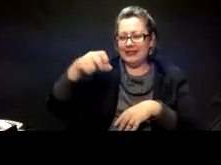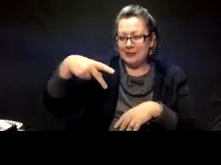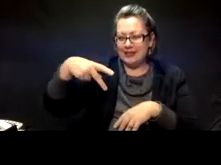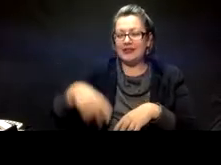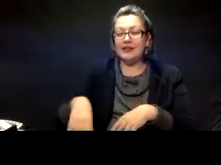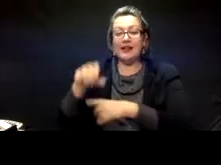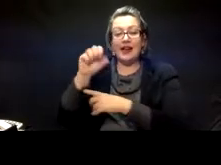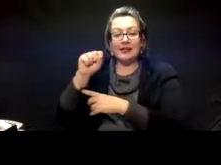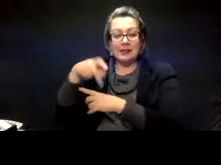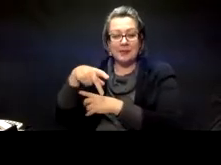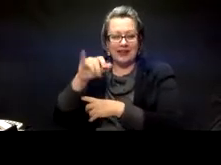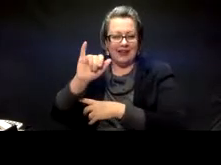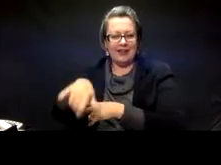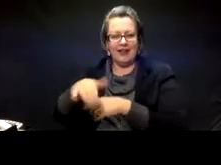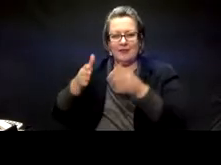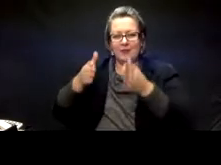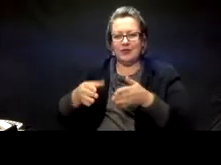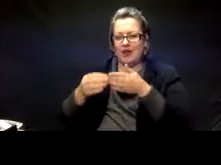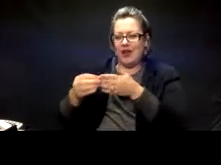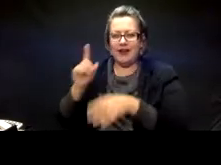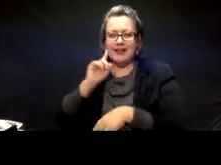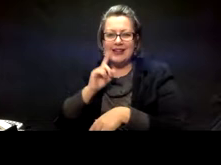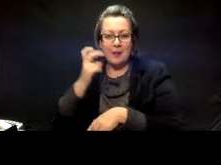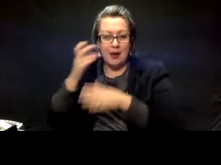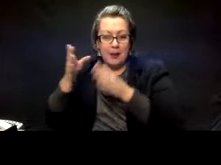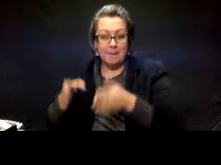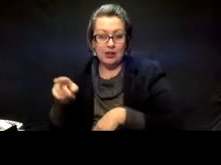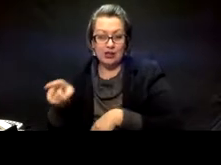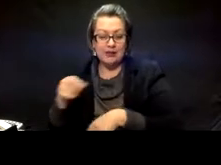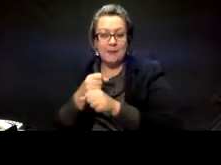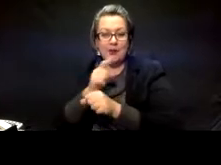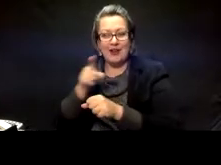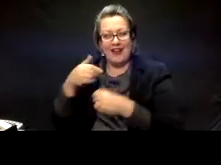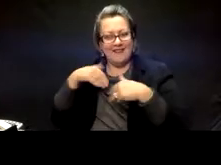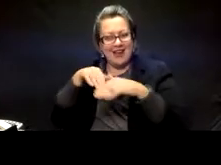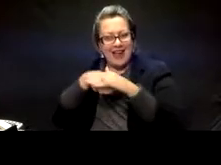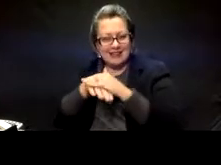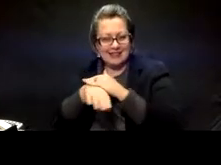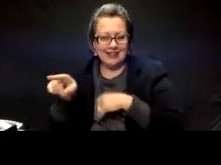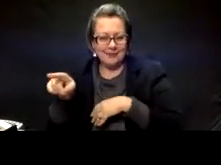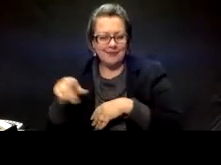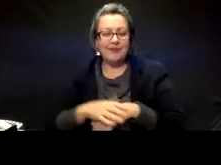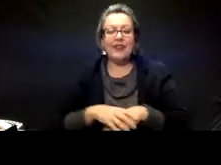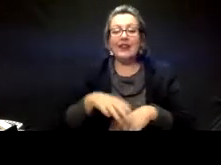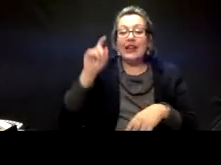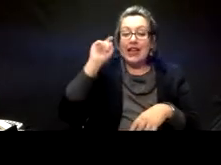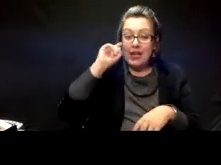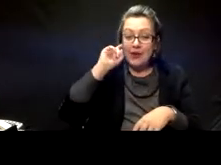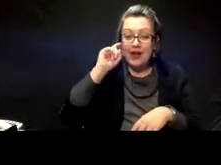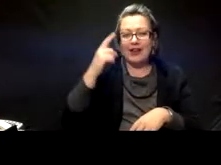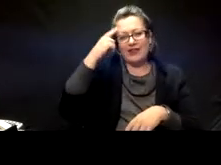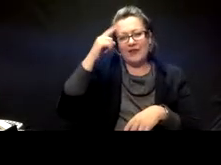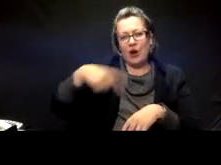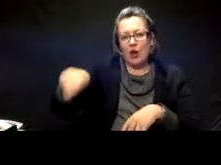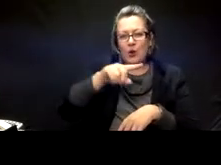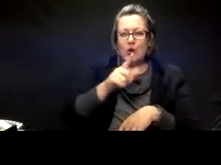interpreting services, and SSP, which is a support service provider, a deafblind guide to make sure